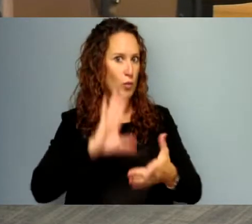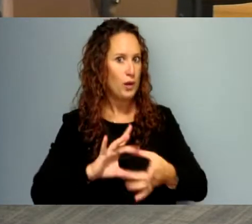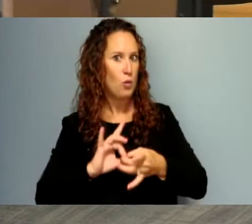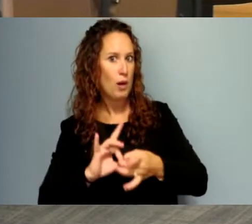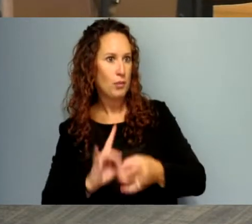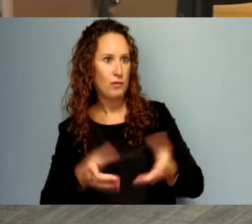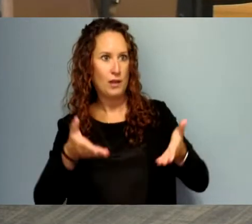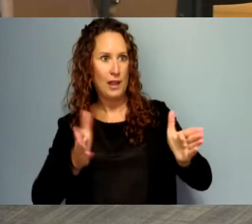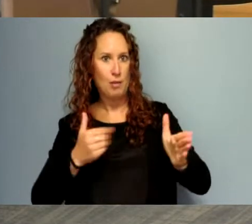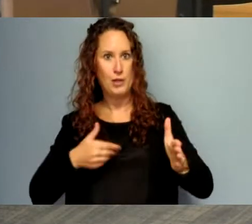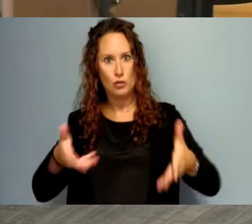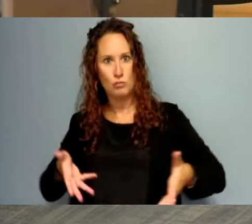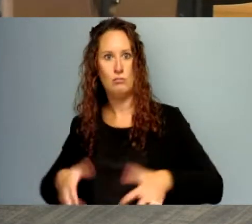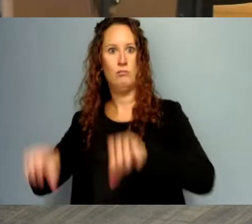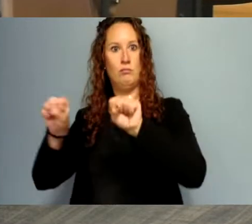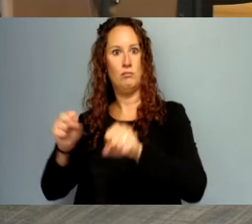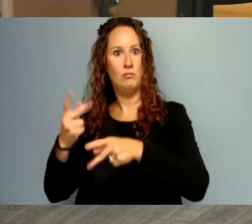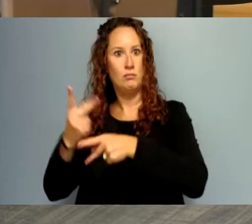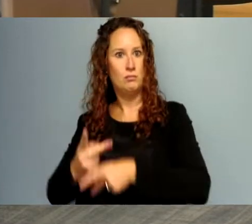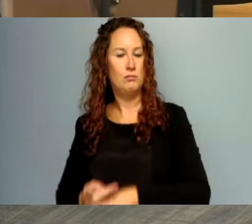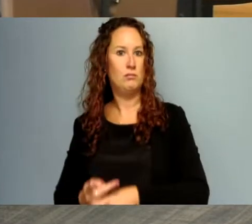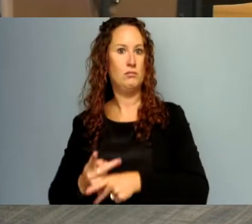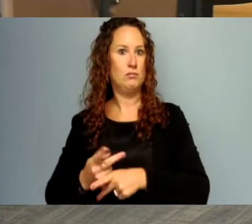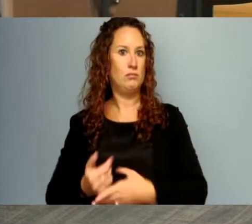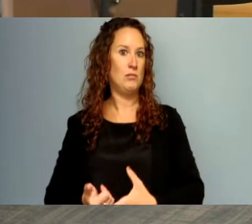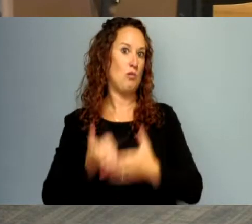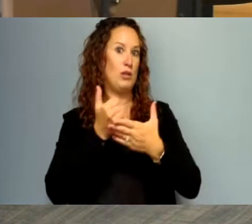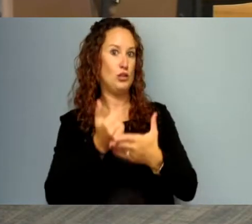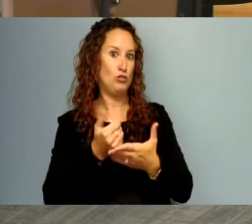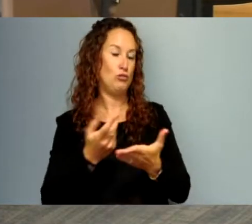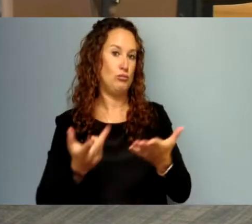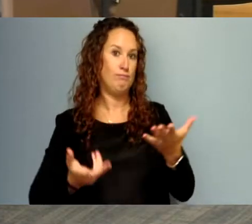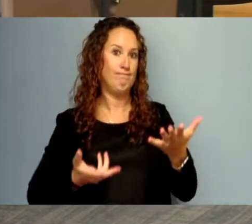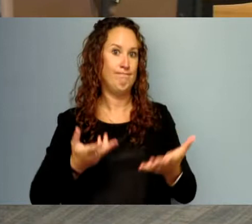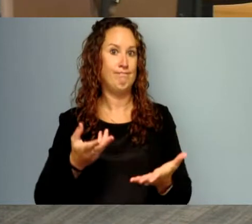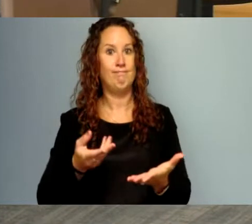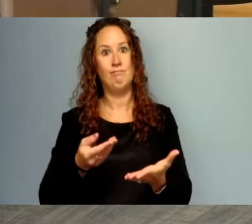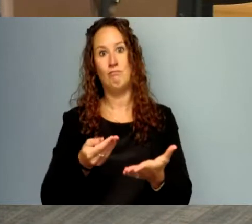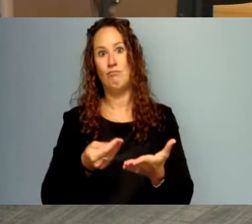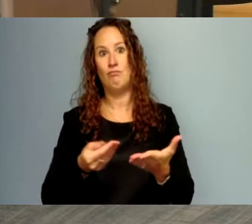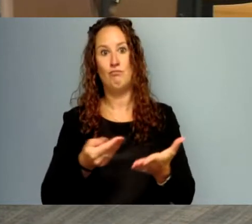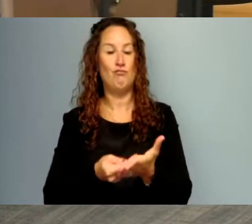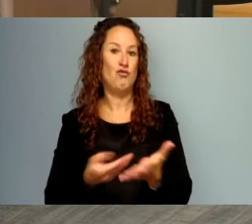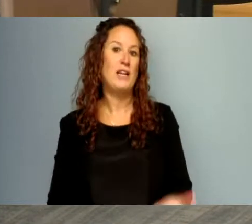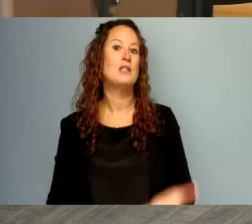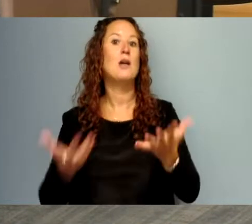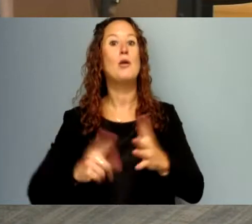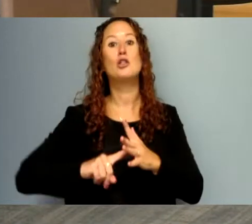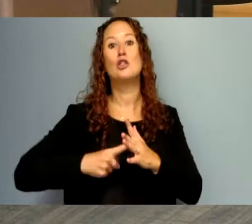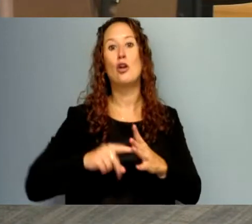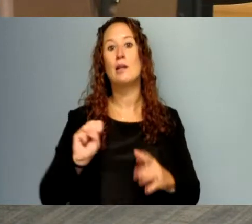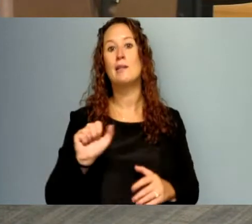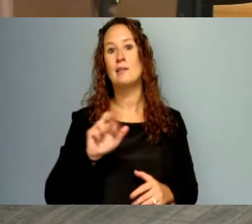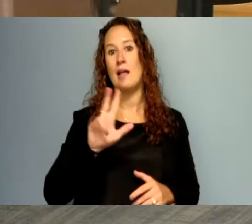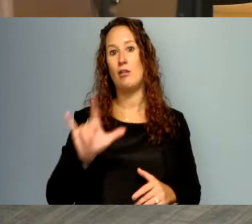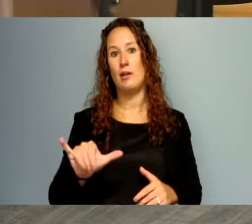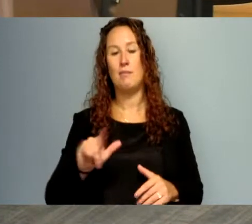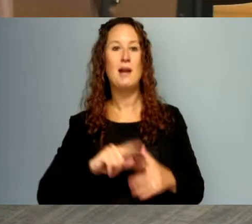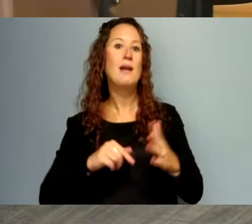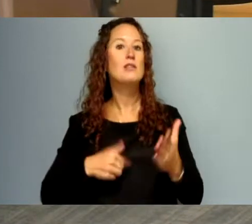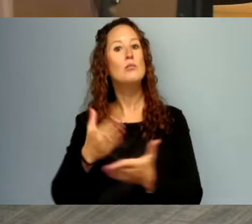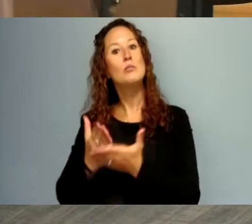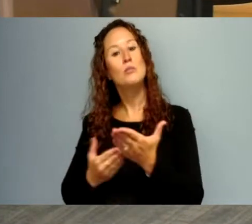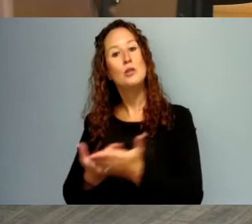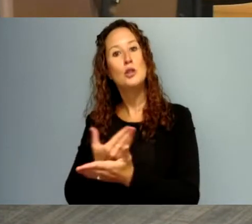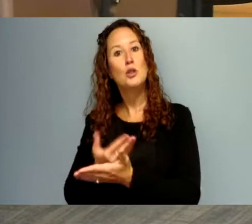undertake to essentially try to raise up some of my starting salaries, but I've brought some new positions to the table